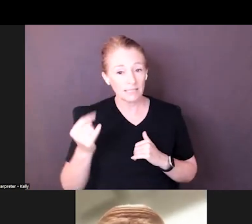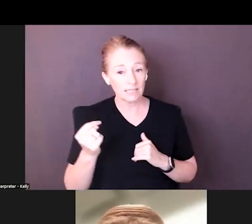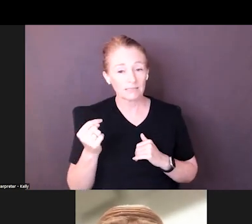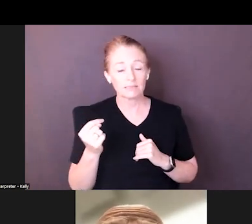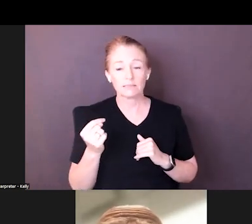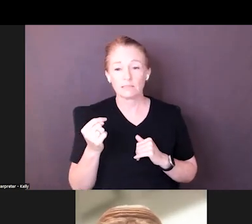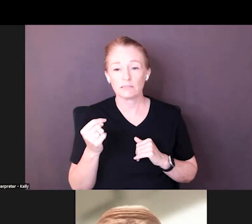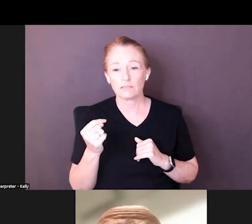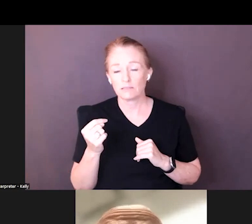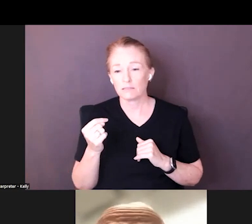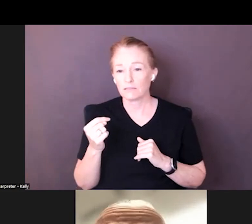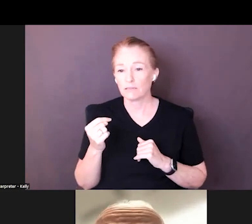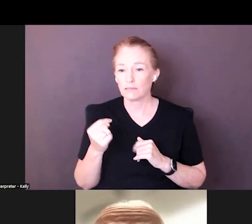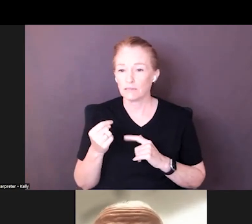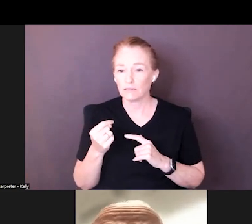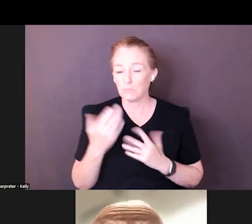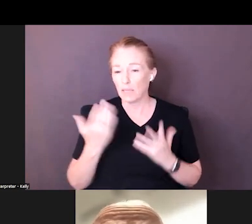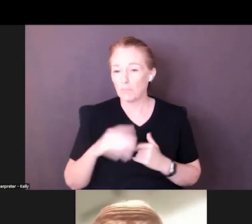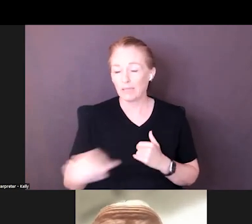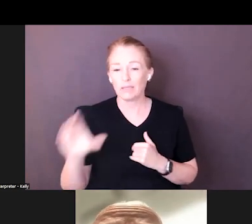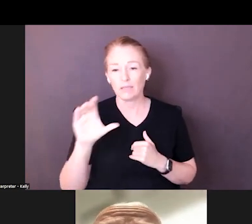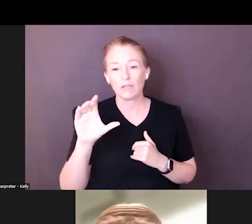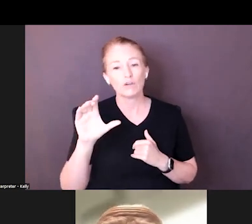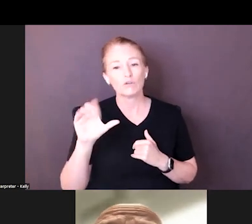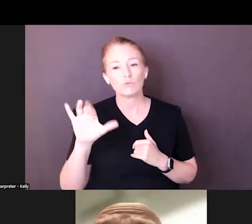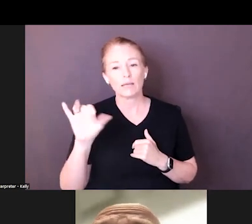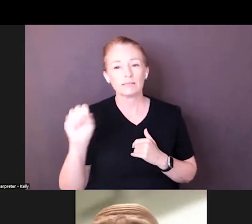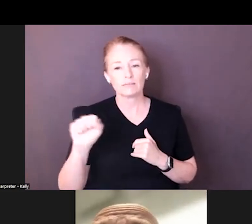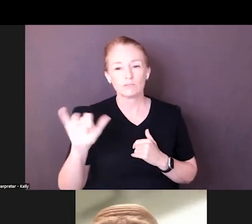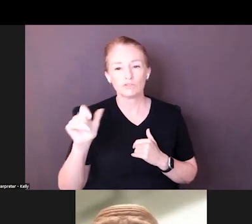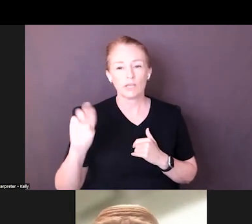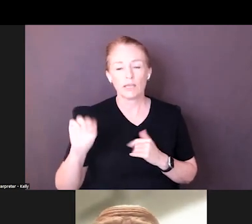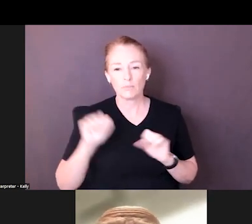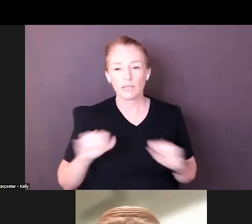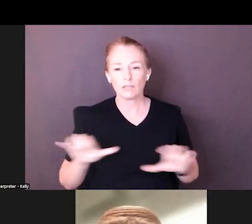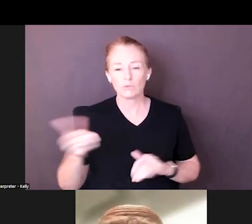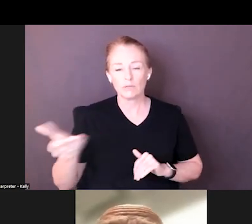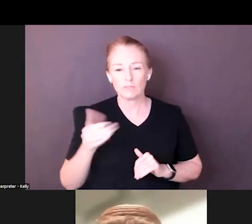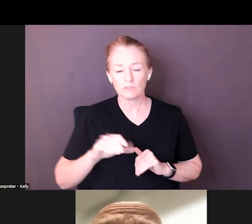the Crisis Jam could do an invitation to CDC on shortly, is that the